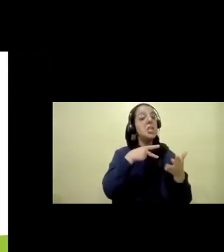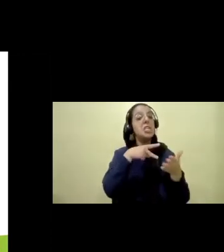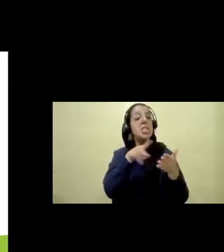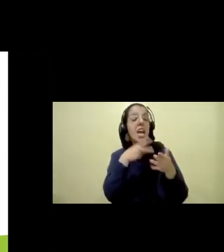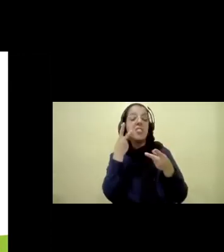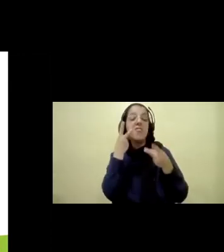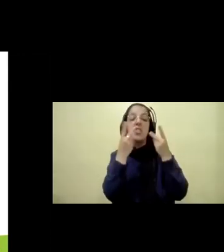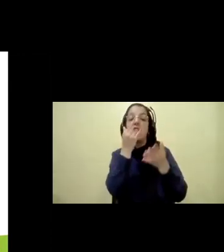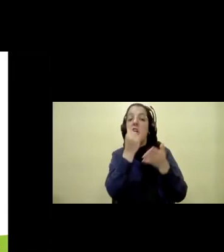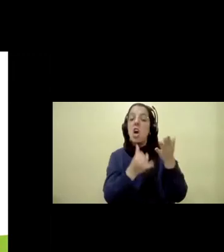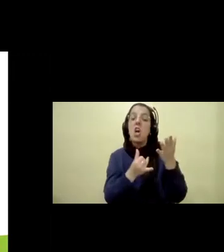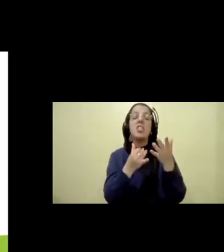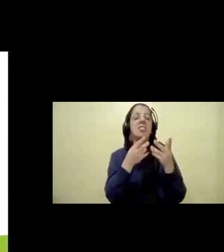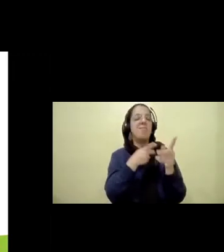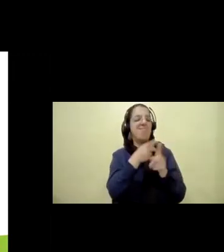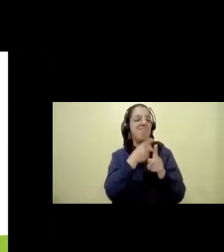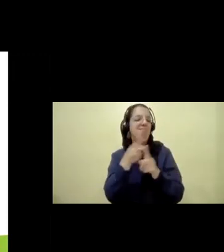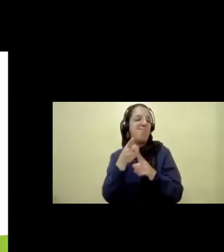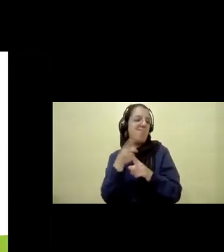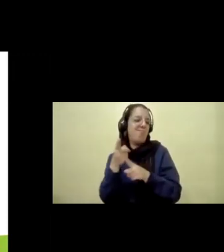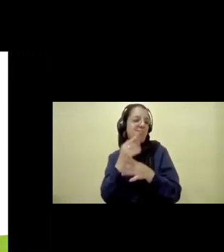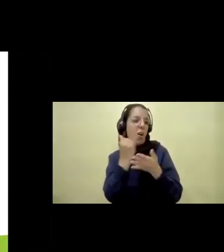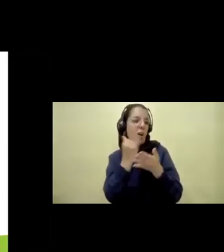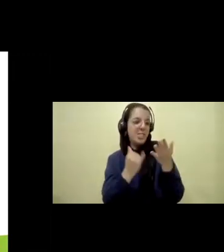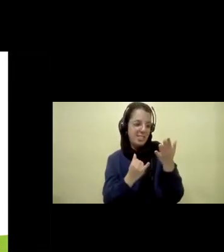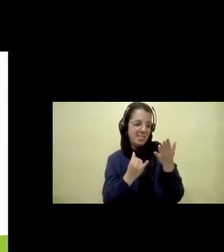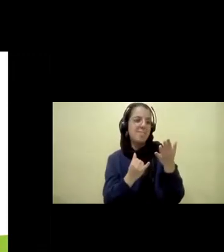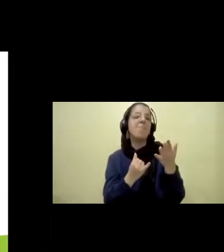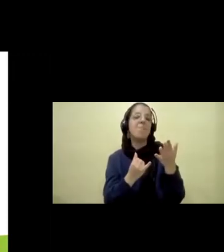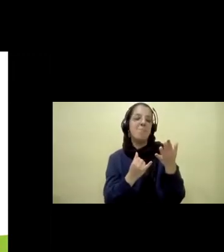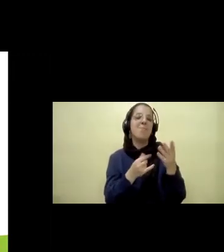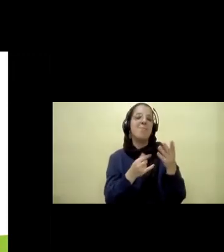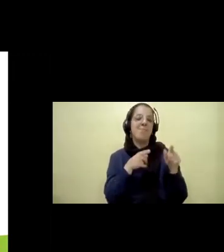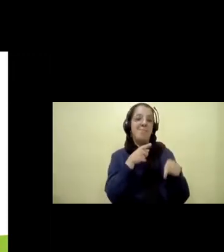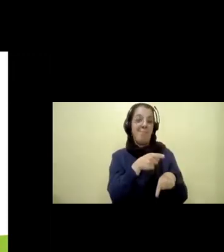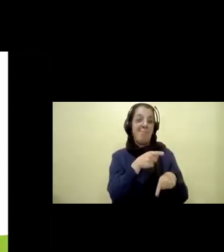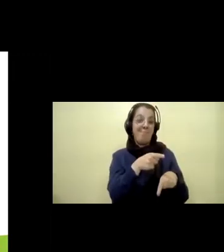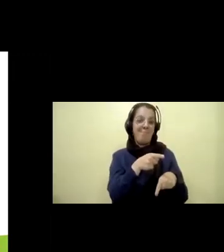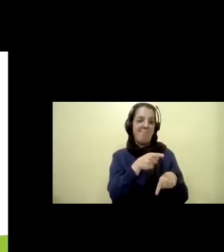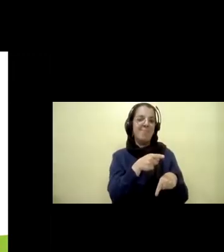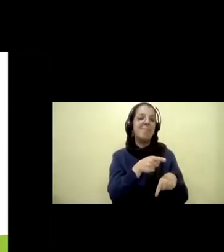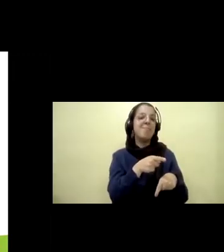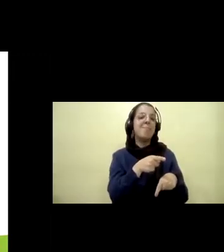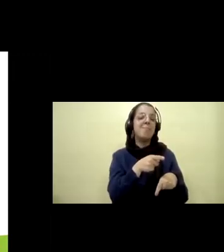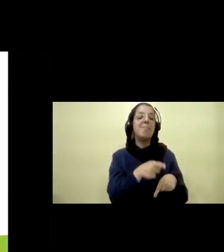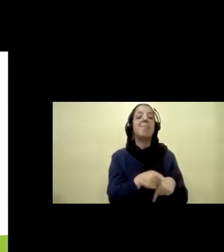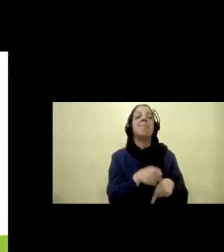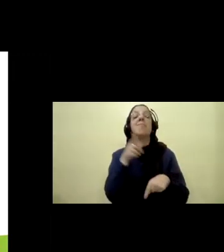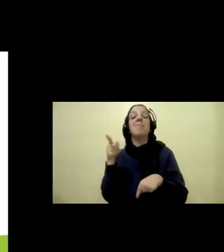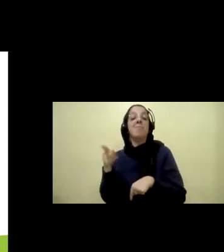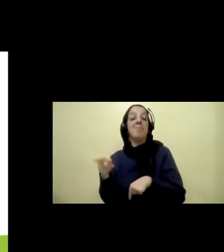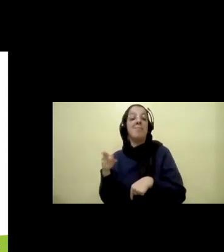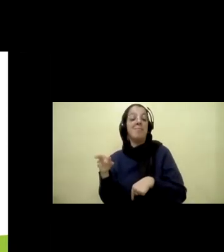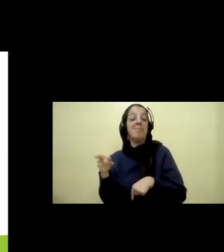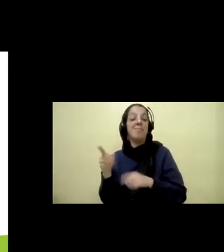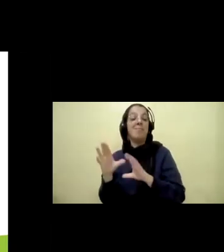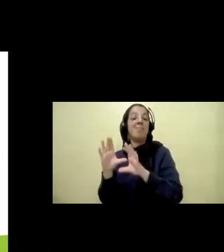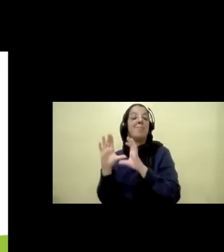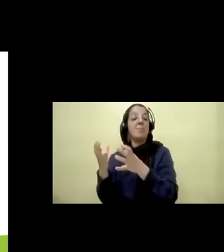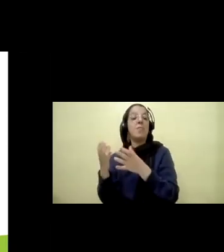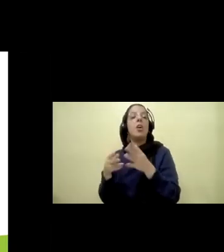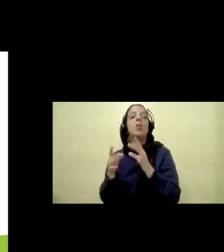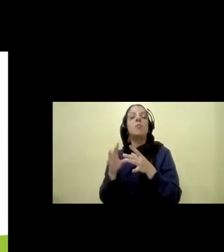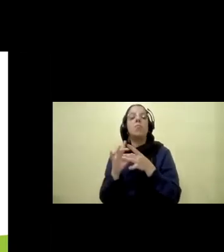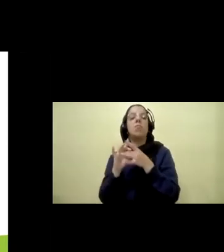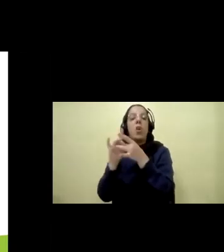like theater, dance, music, and so on. And then we have another category which is called